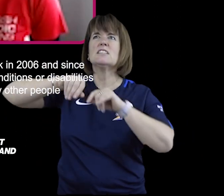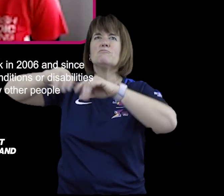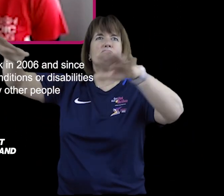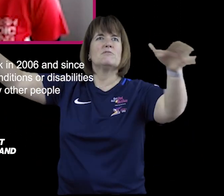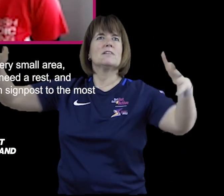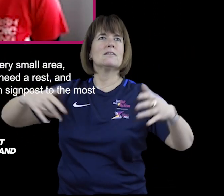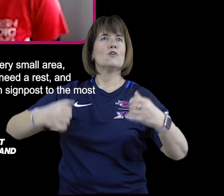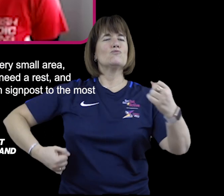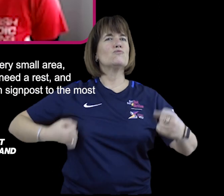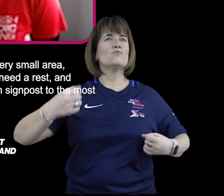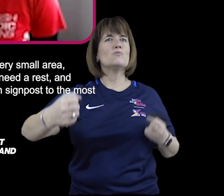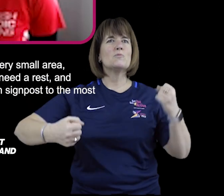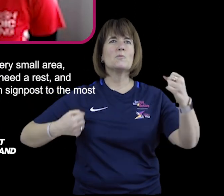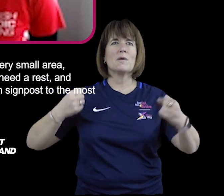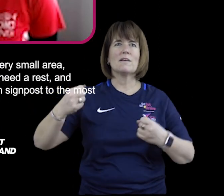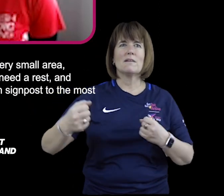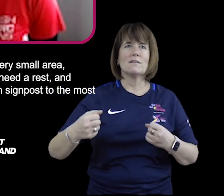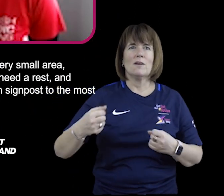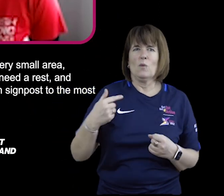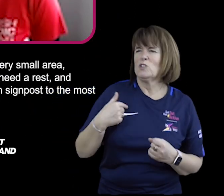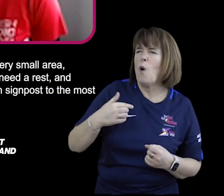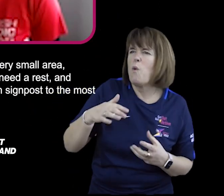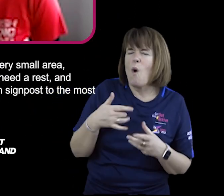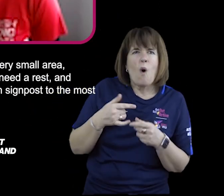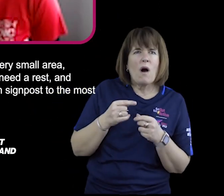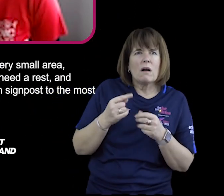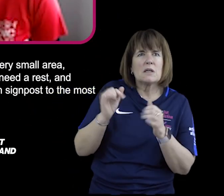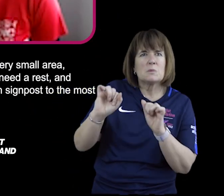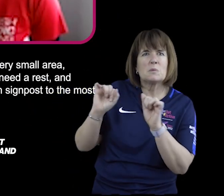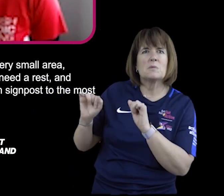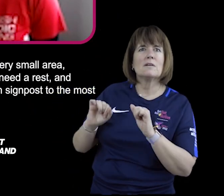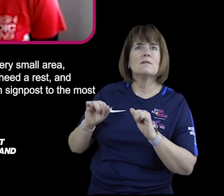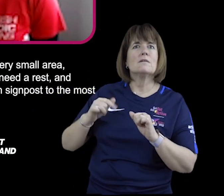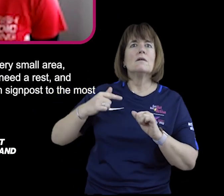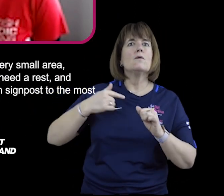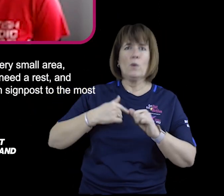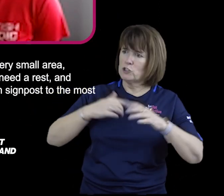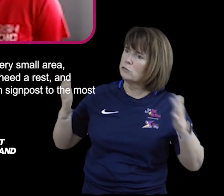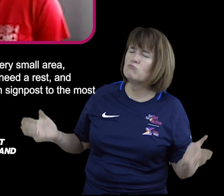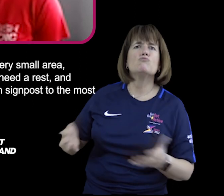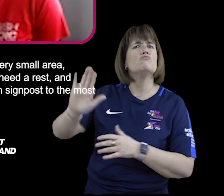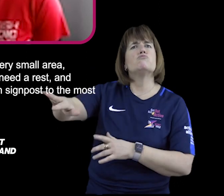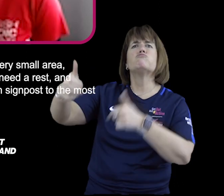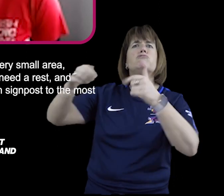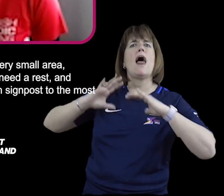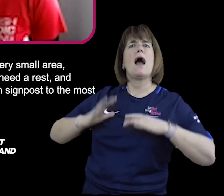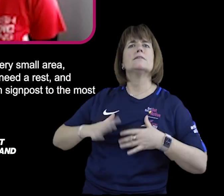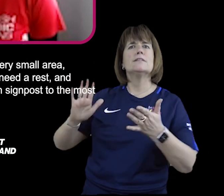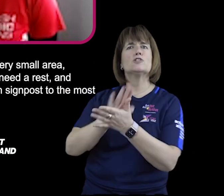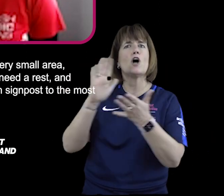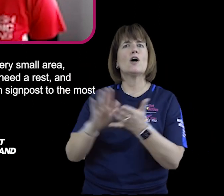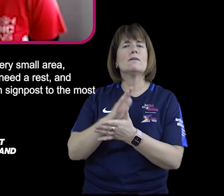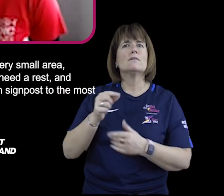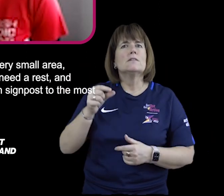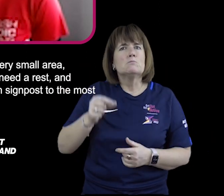a field. We don't actually go for a walk initially. So I just like to reassure people, we stay in a very small area, backwards and forwards.